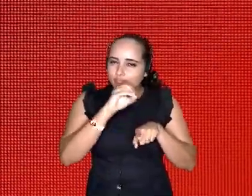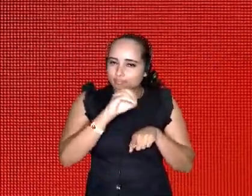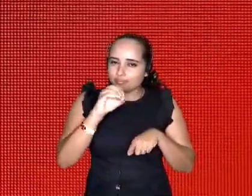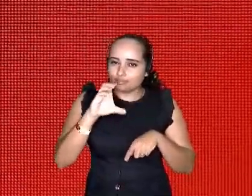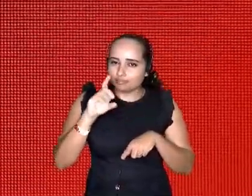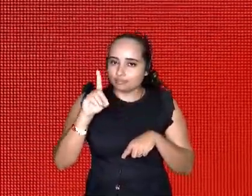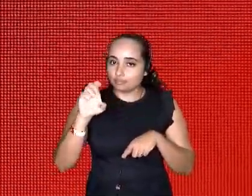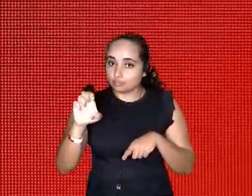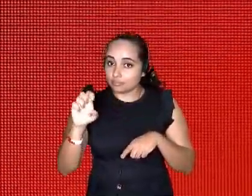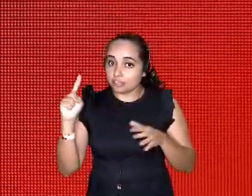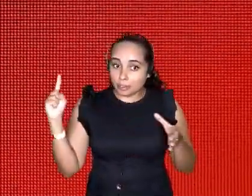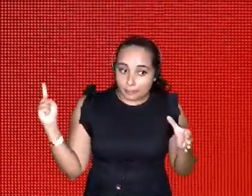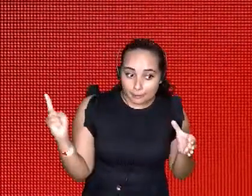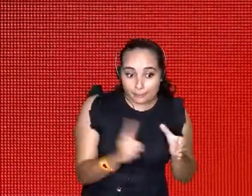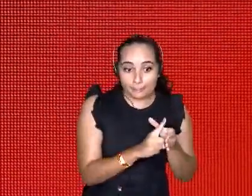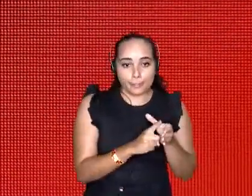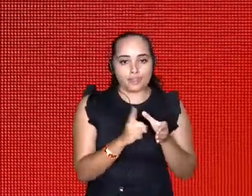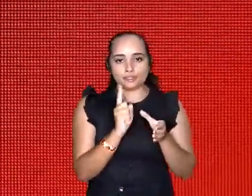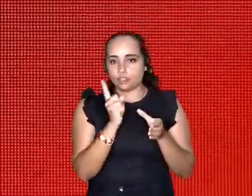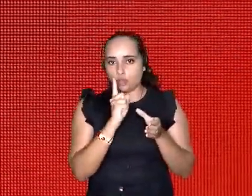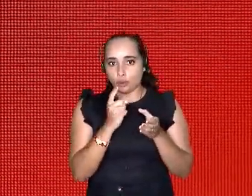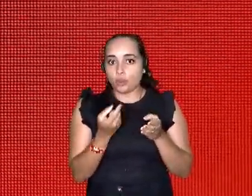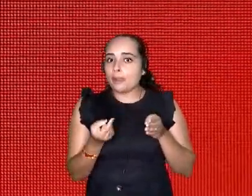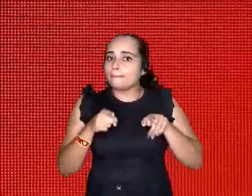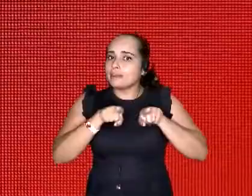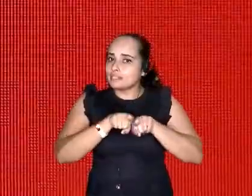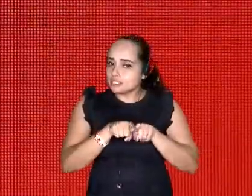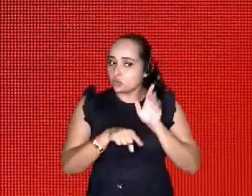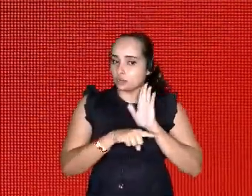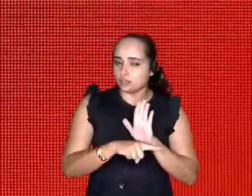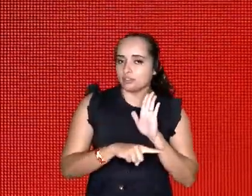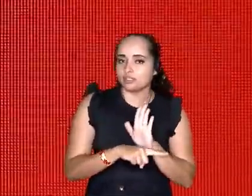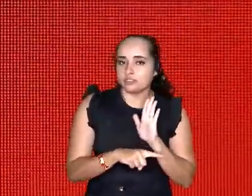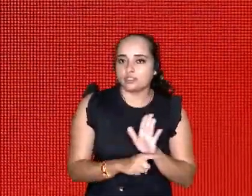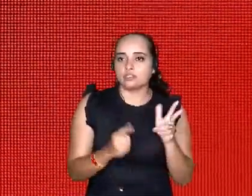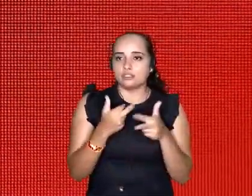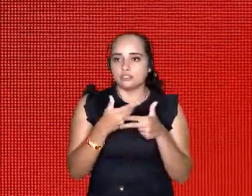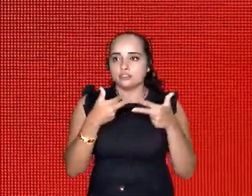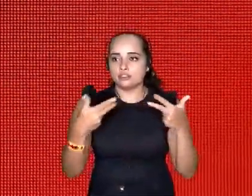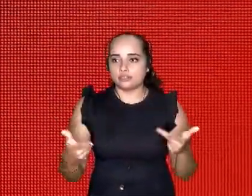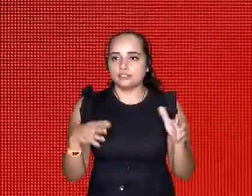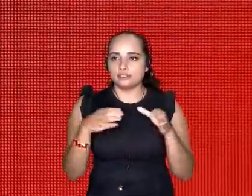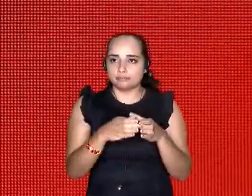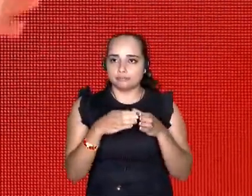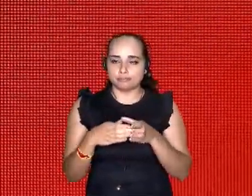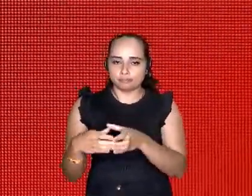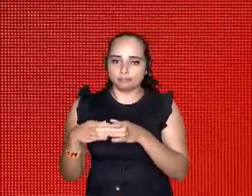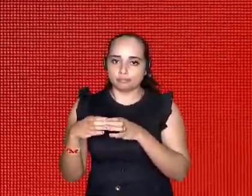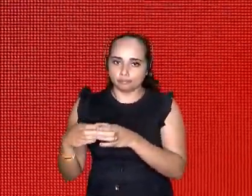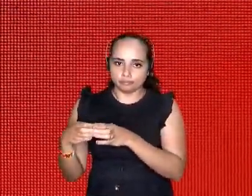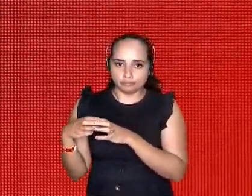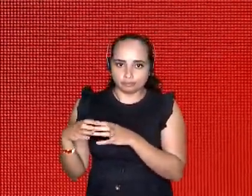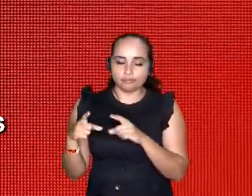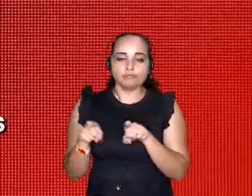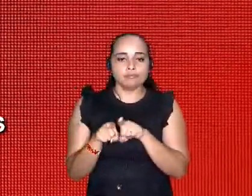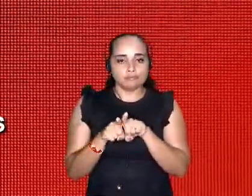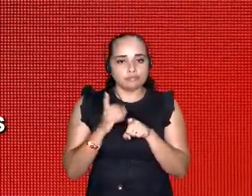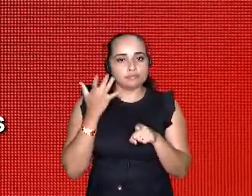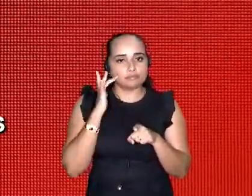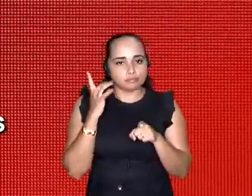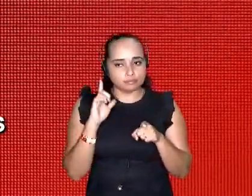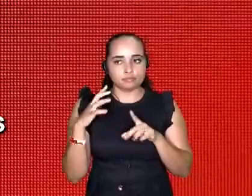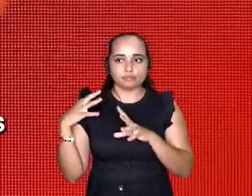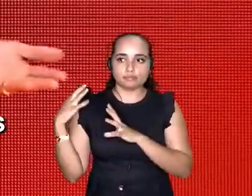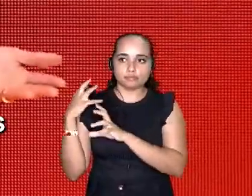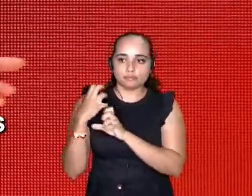it's contributing constantly to the different working parties of the OECD. So it's going to be a long journey. It can take